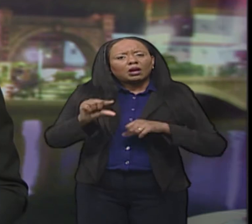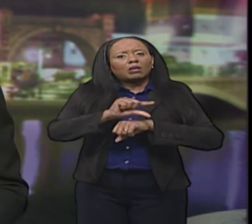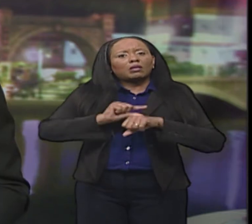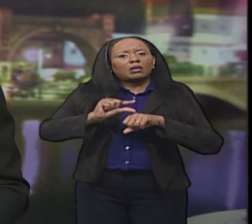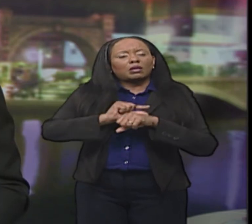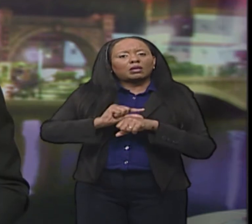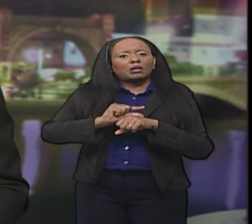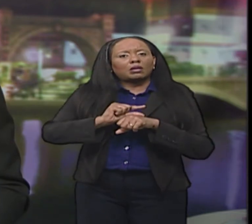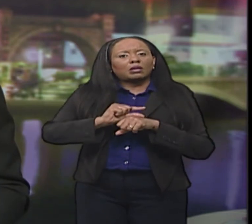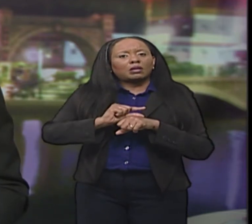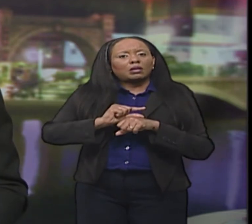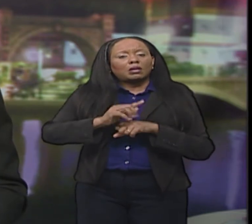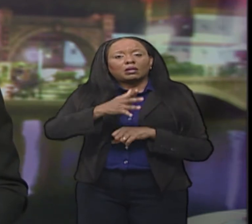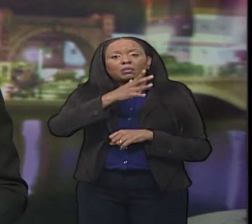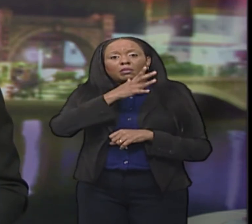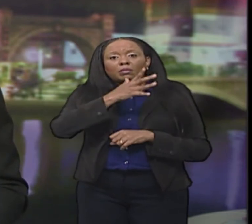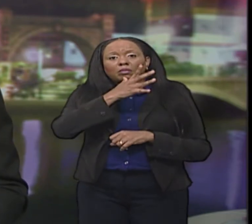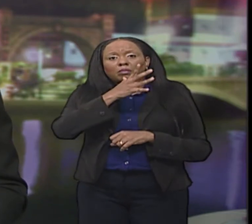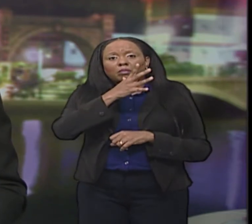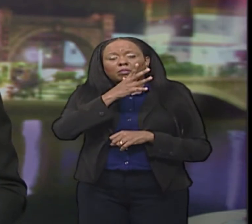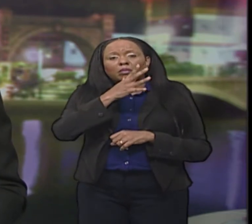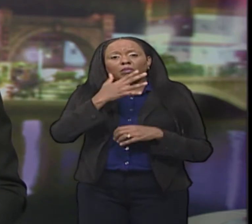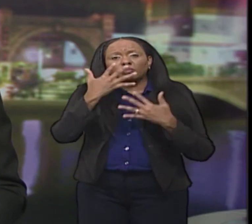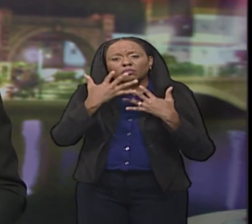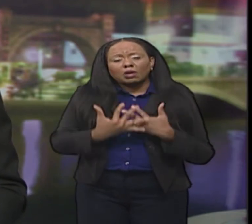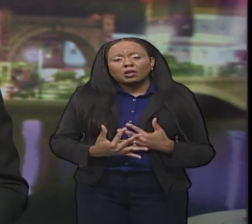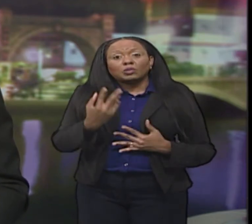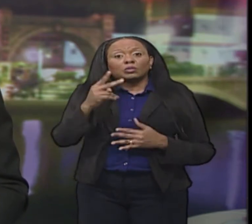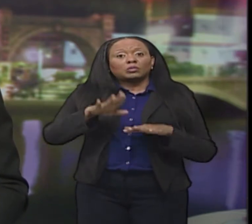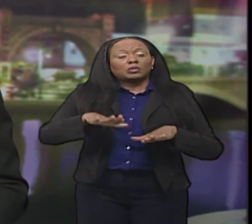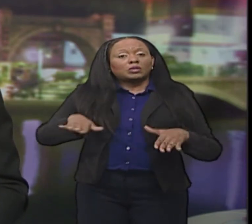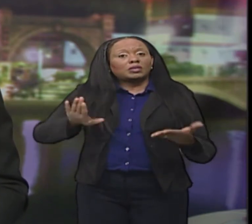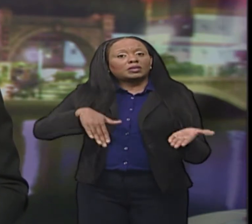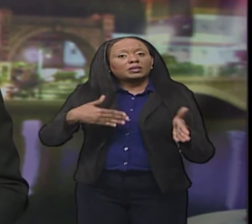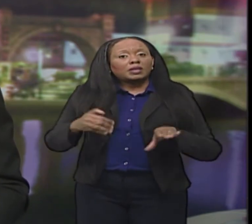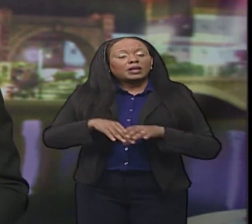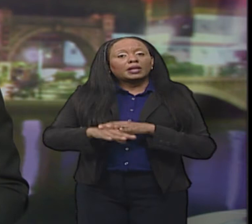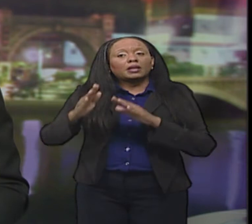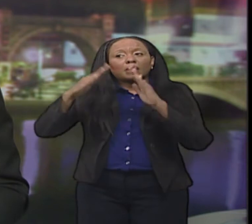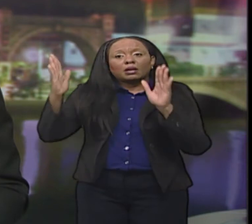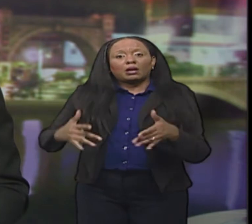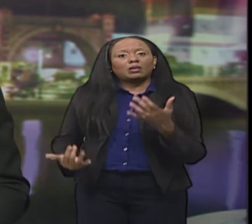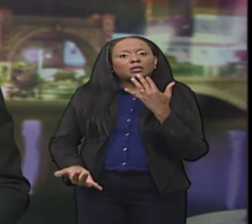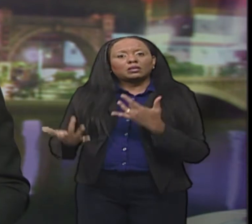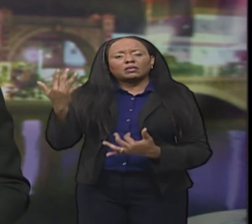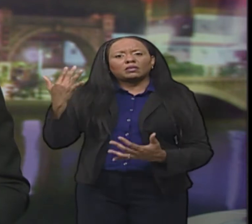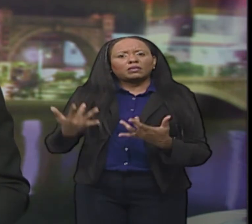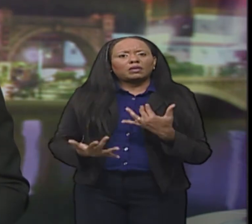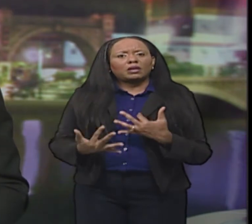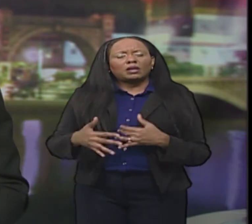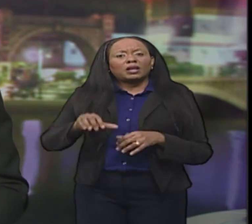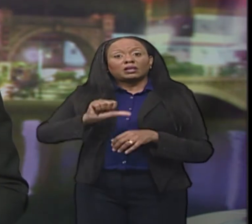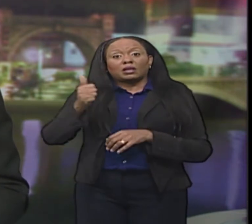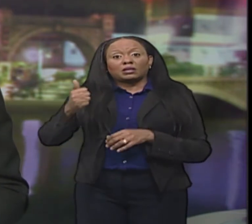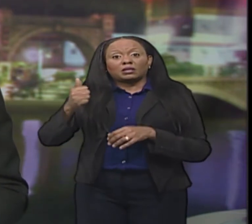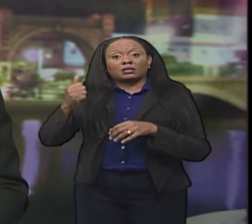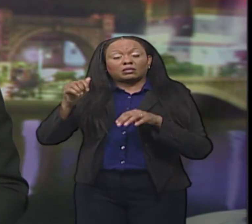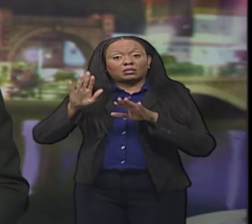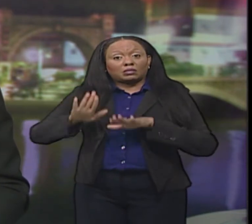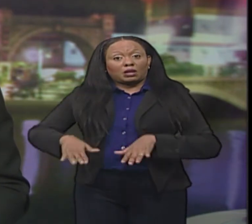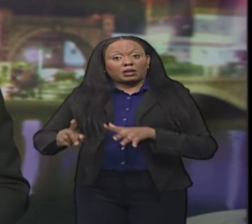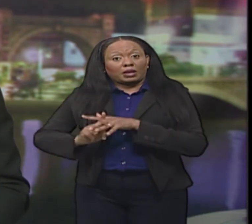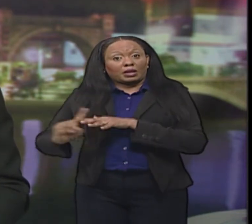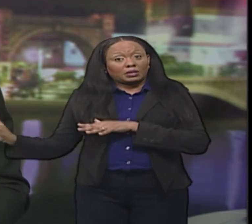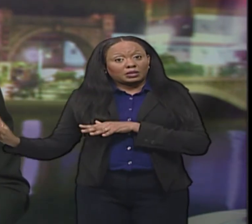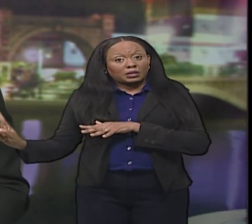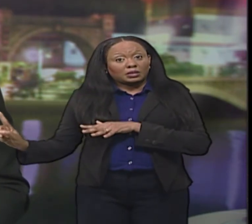children, whose lives were cut short after they perished in a house fire. Another child managed to escape the blaze. We have a report from MTV News.